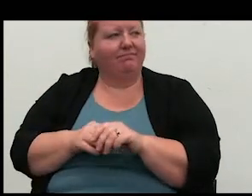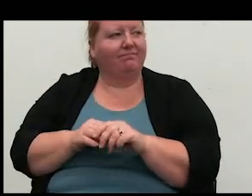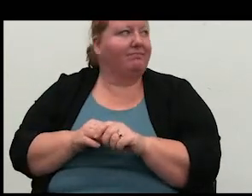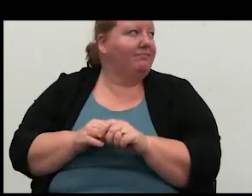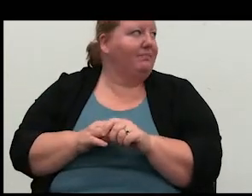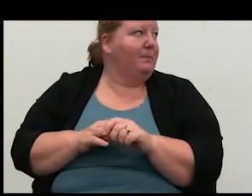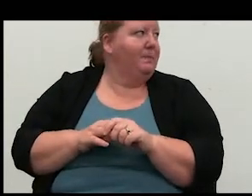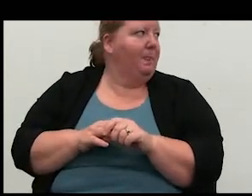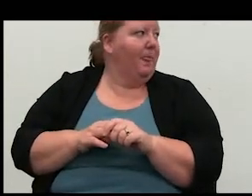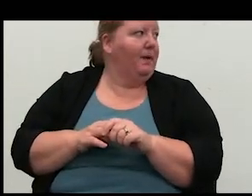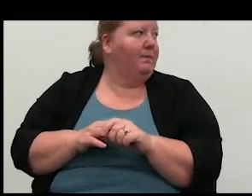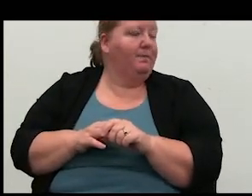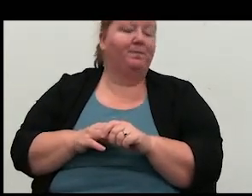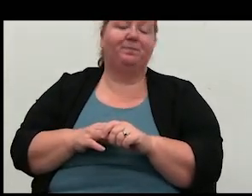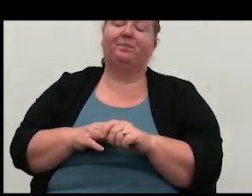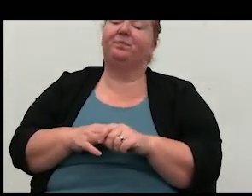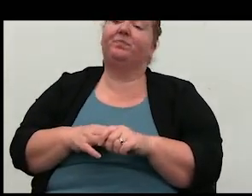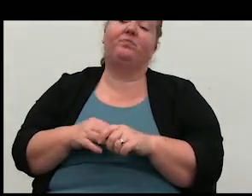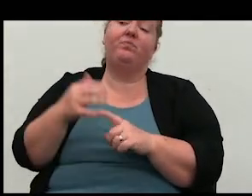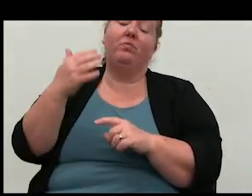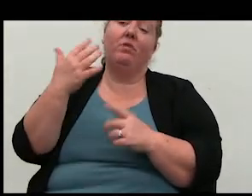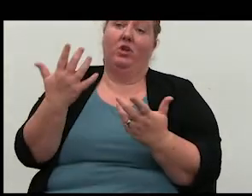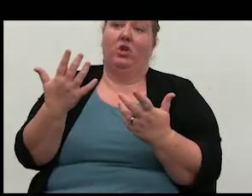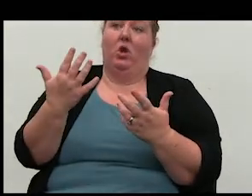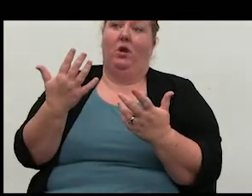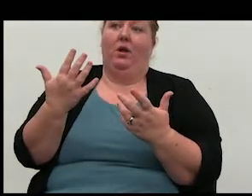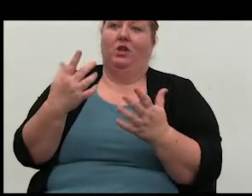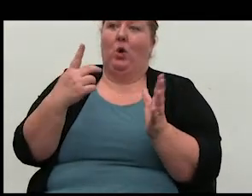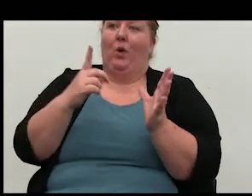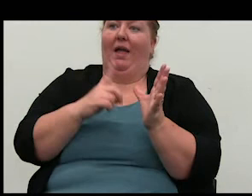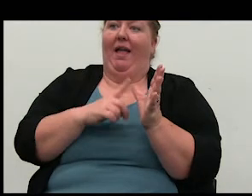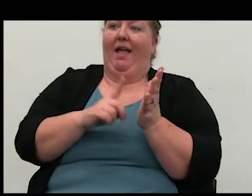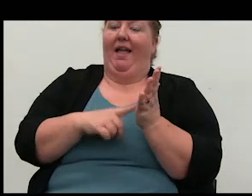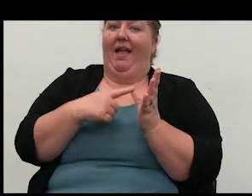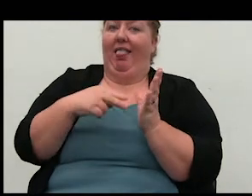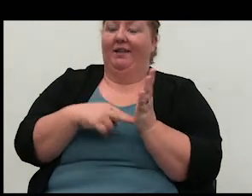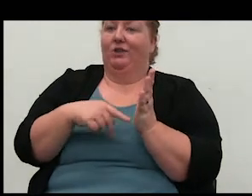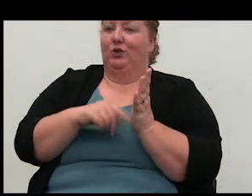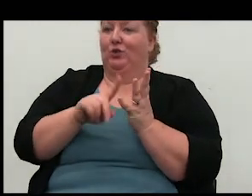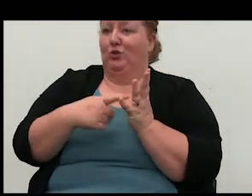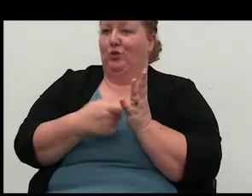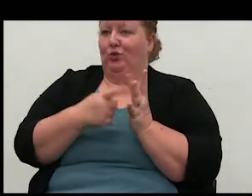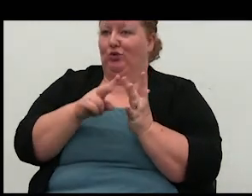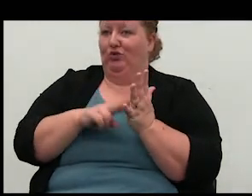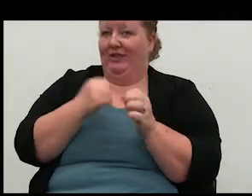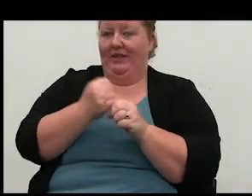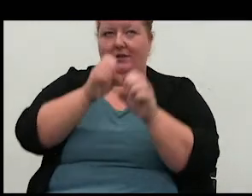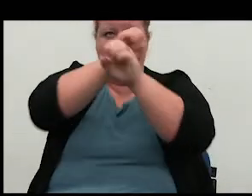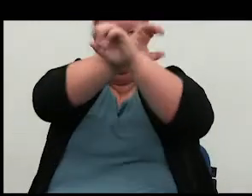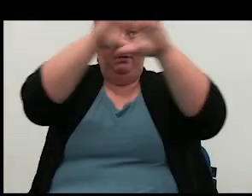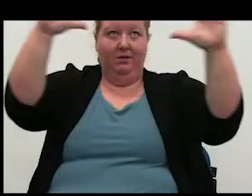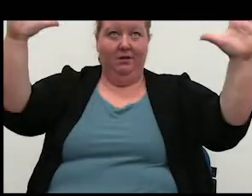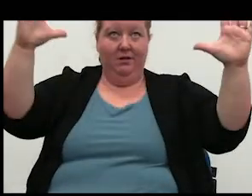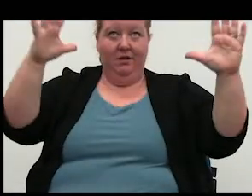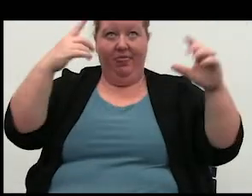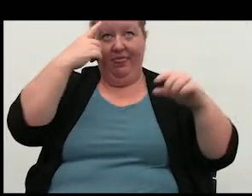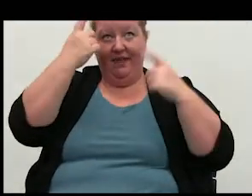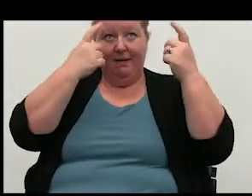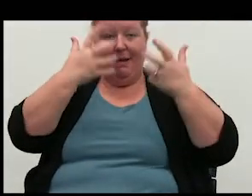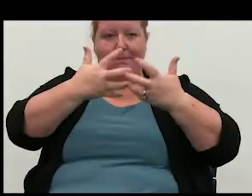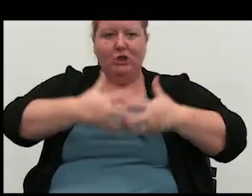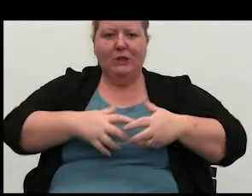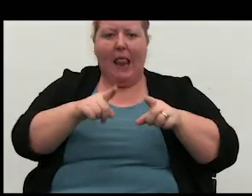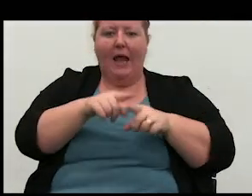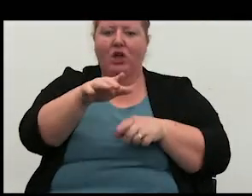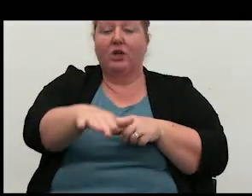But when Alan Turing was imagining a computer that learns like a child, he was thinking much more advanced than